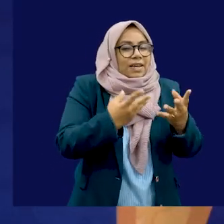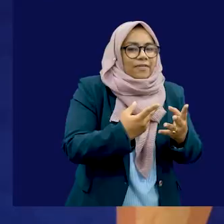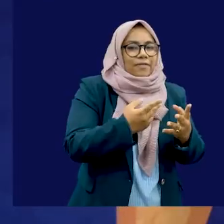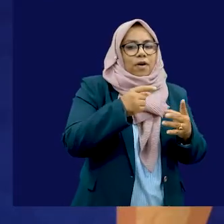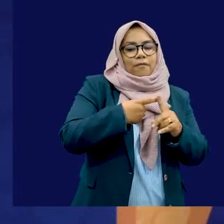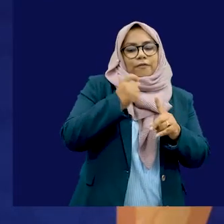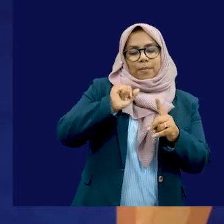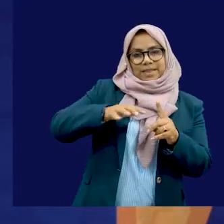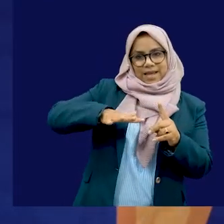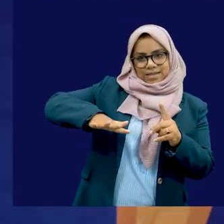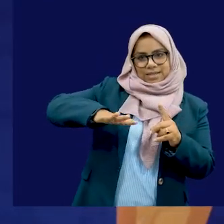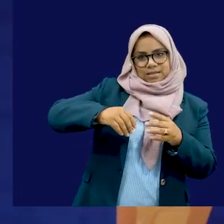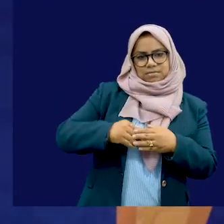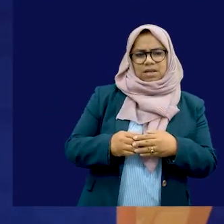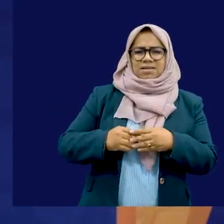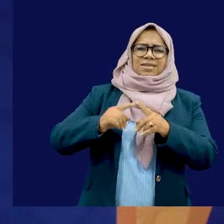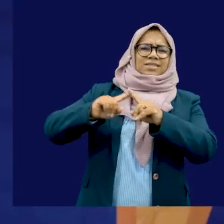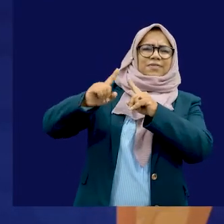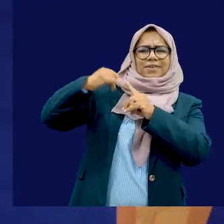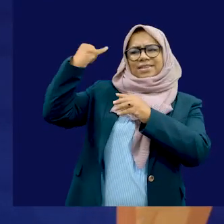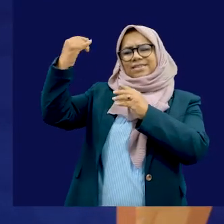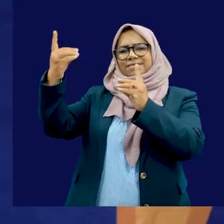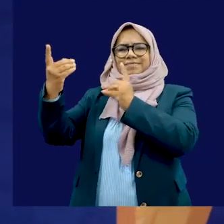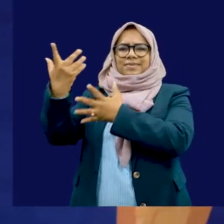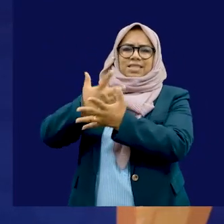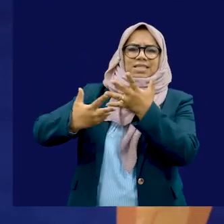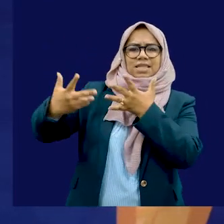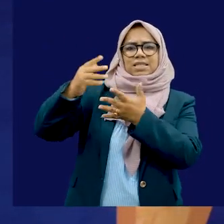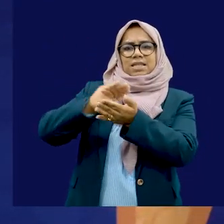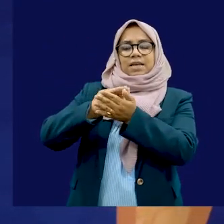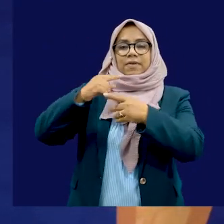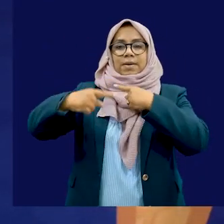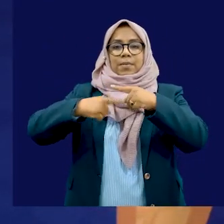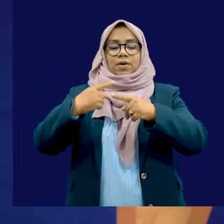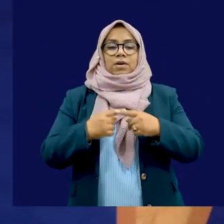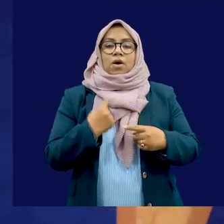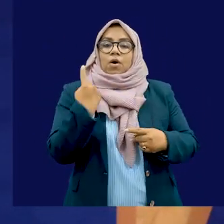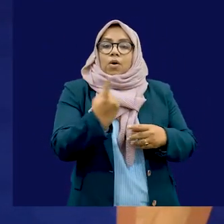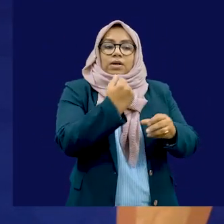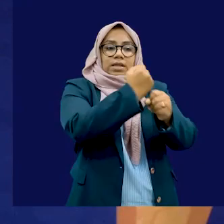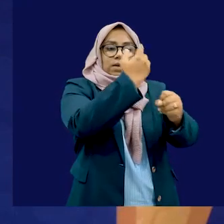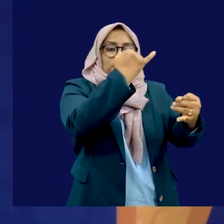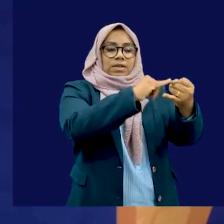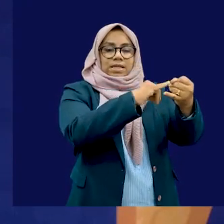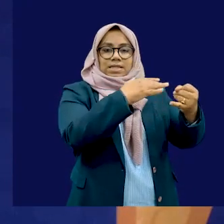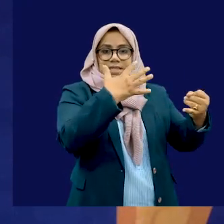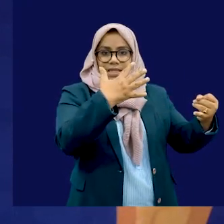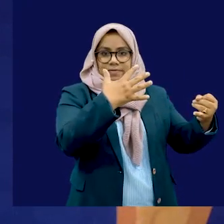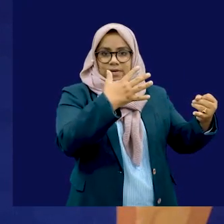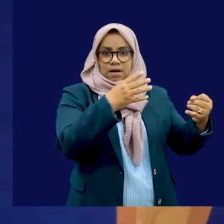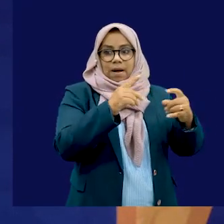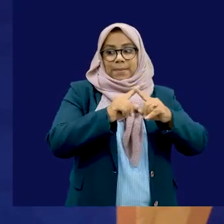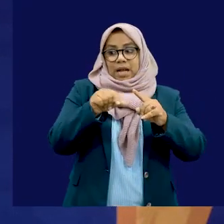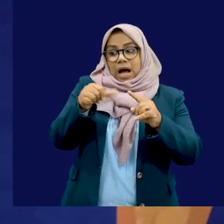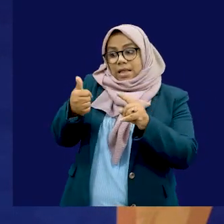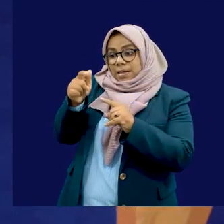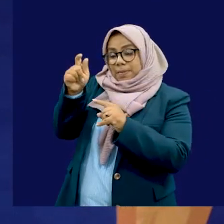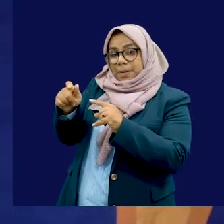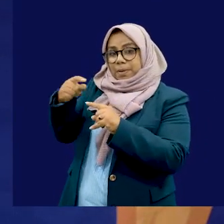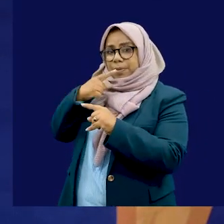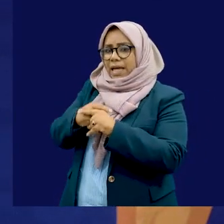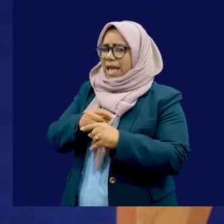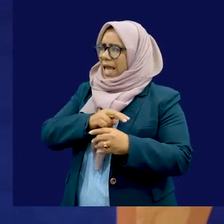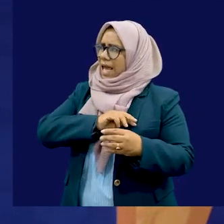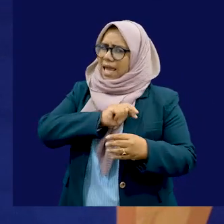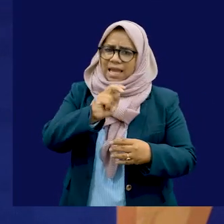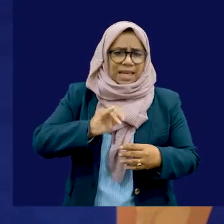precious metals beyond gold and silver. Some scholars assert that zakat is only due on gold and silver, while others argue that